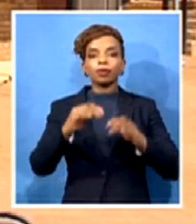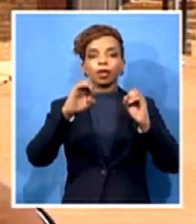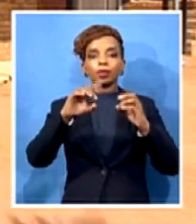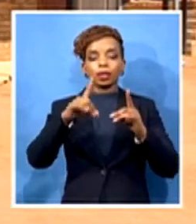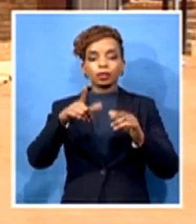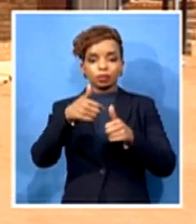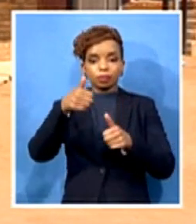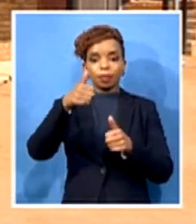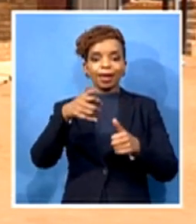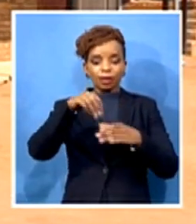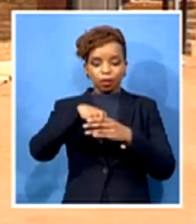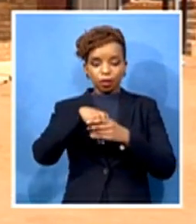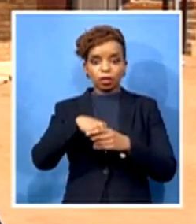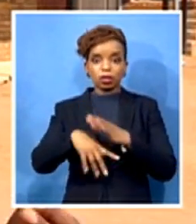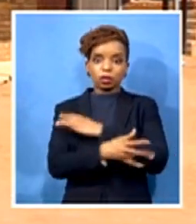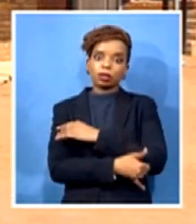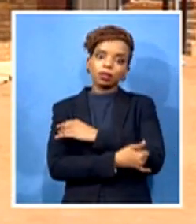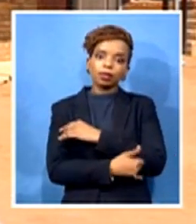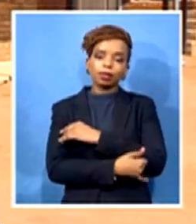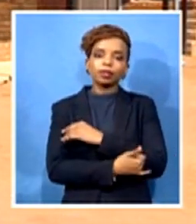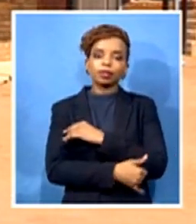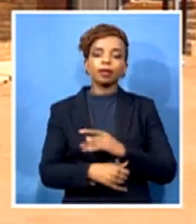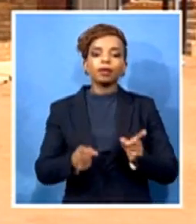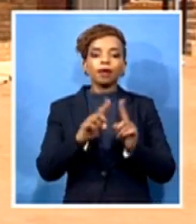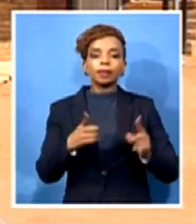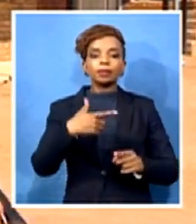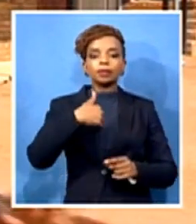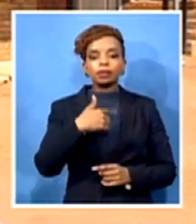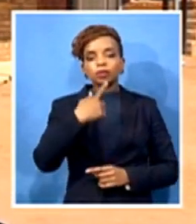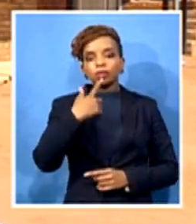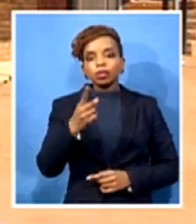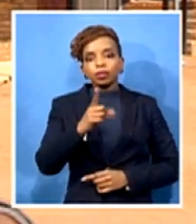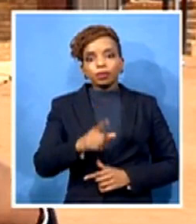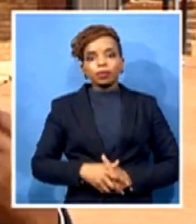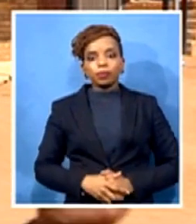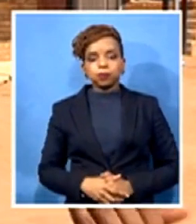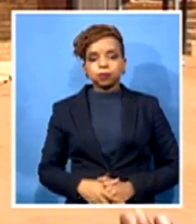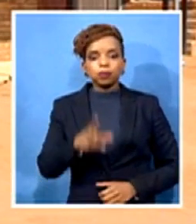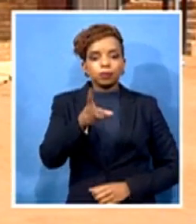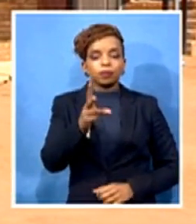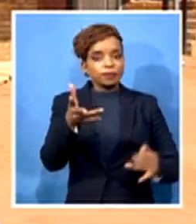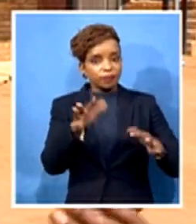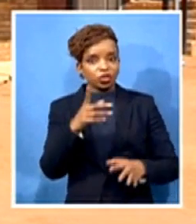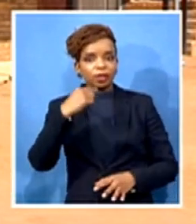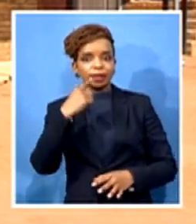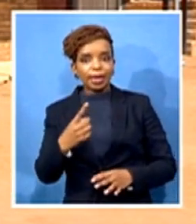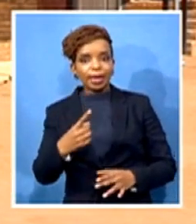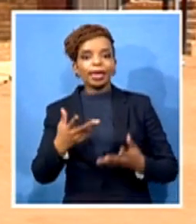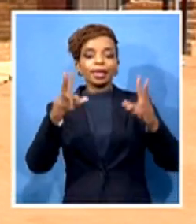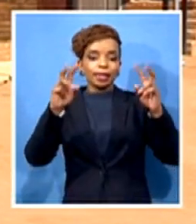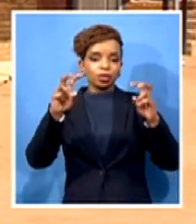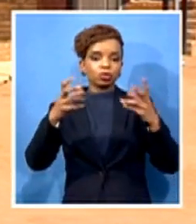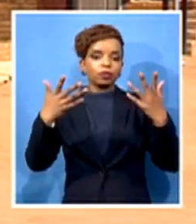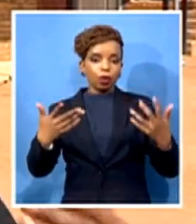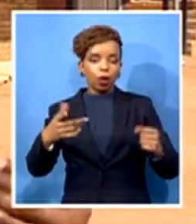that capacity, she also says that the capacity in terms of classrooms, some will go for rotation in